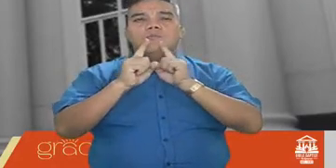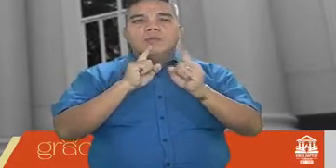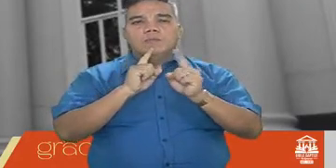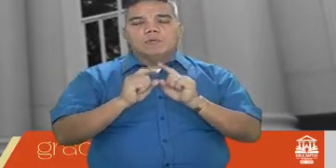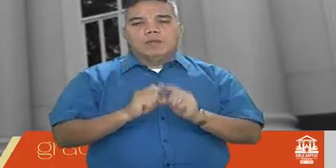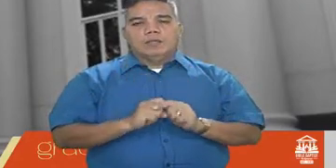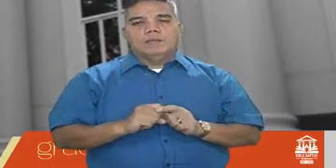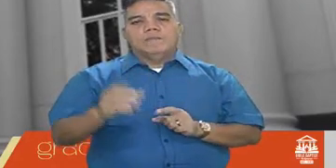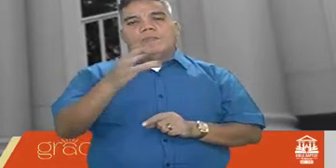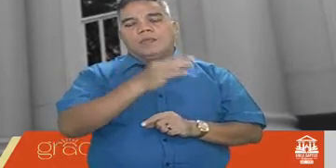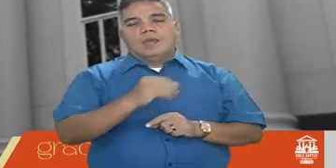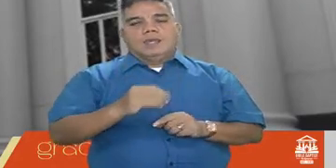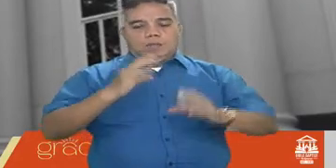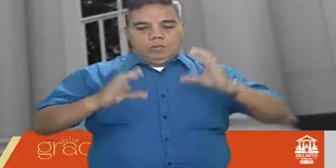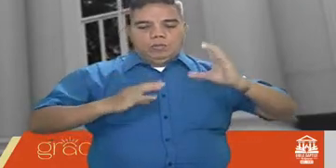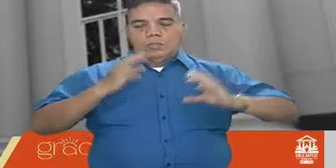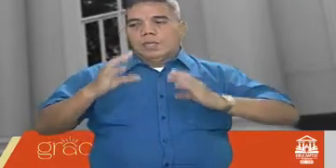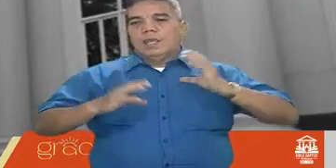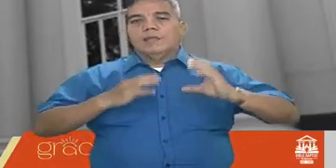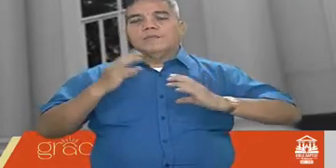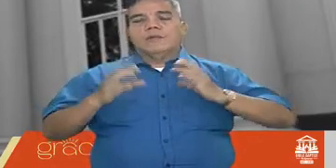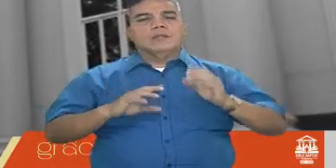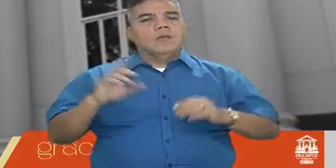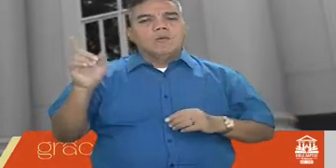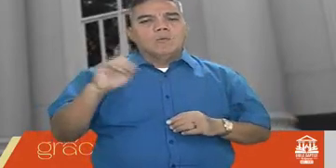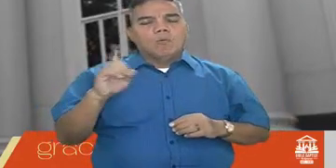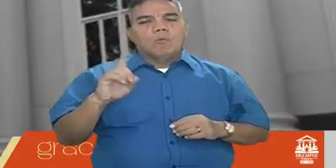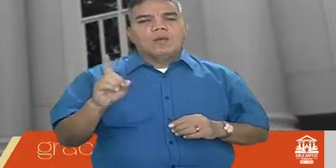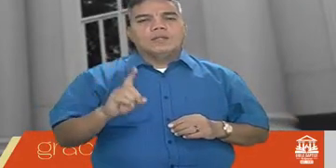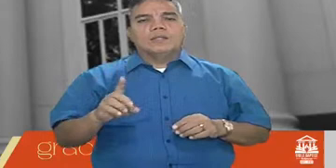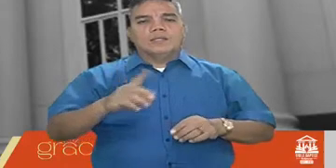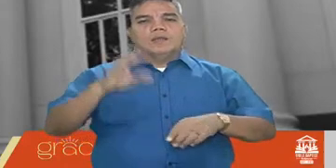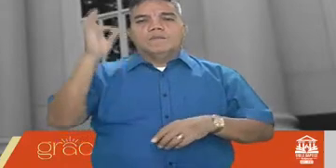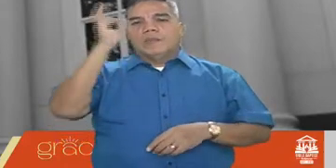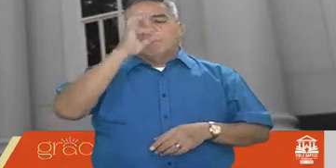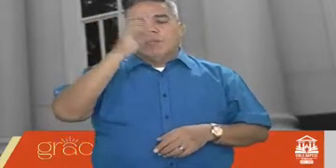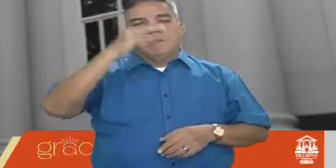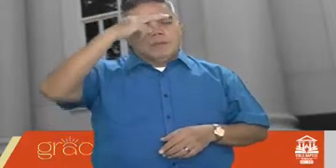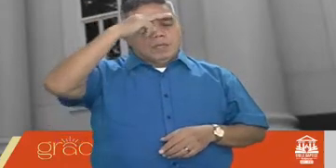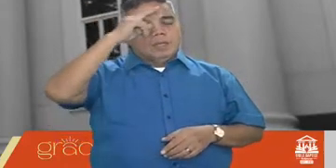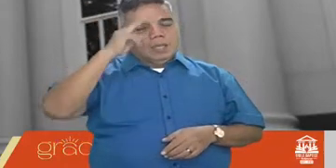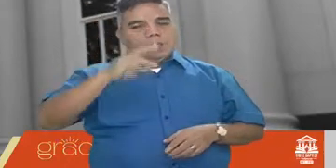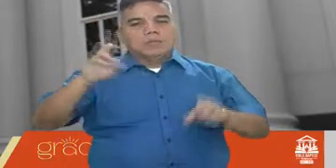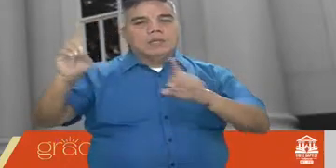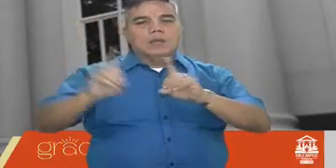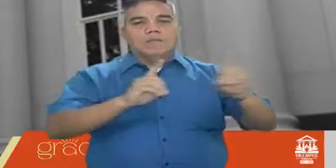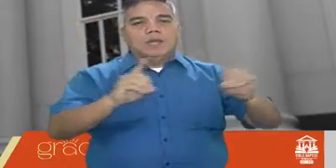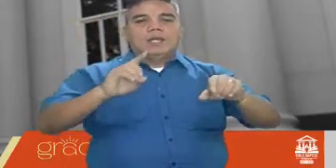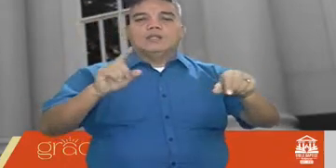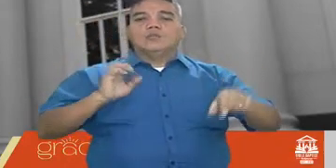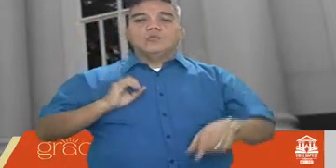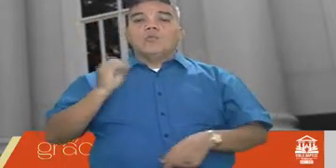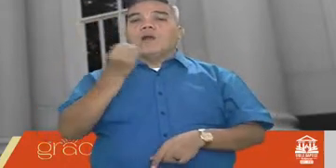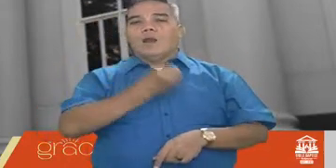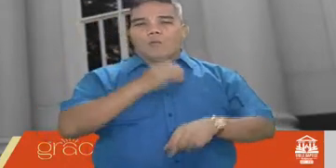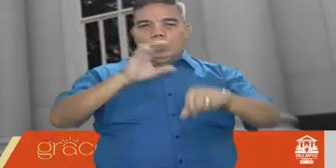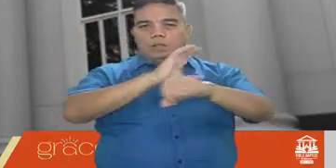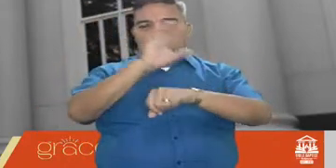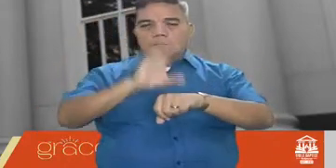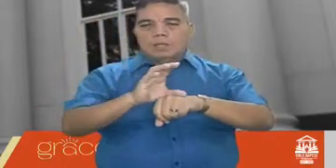commemorate, and to celebrate what these Filipino heroes have done to our country.